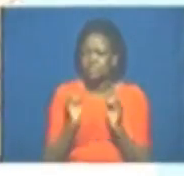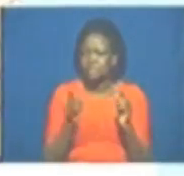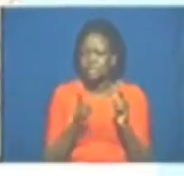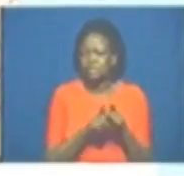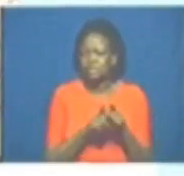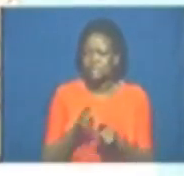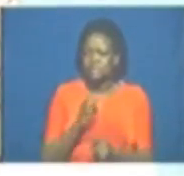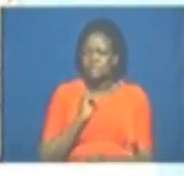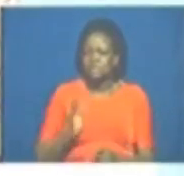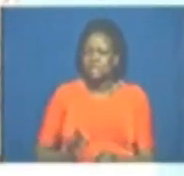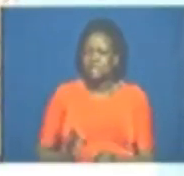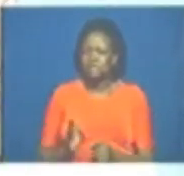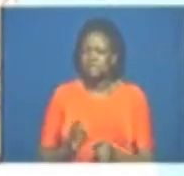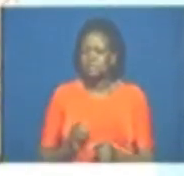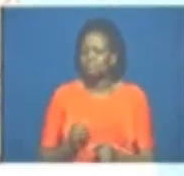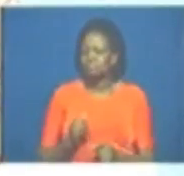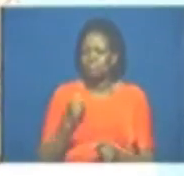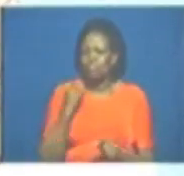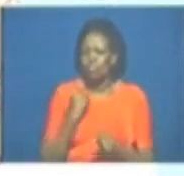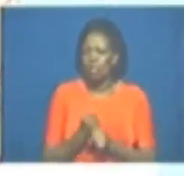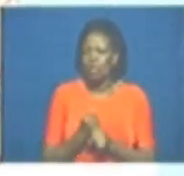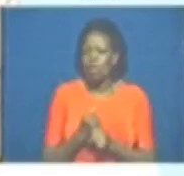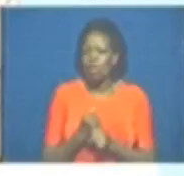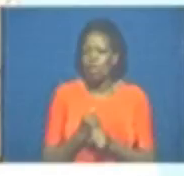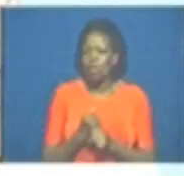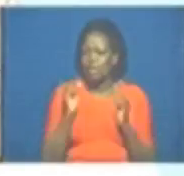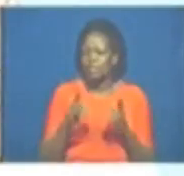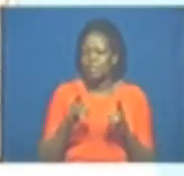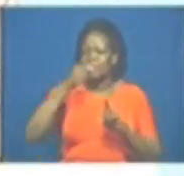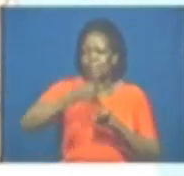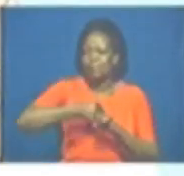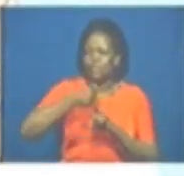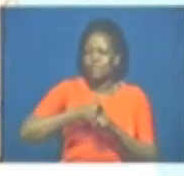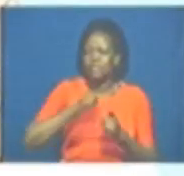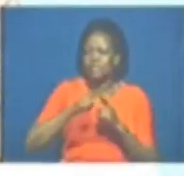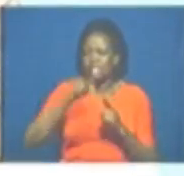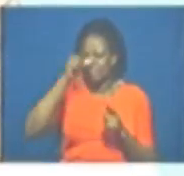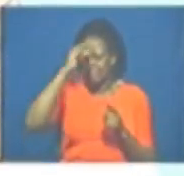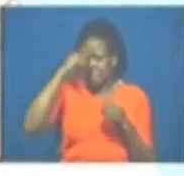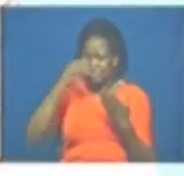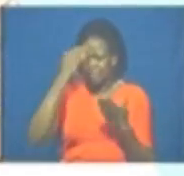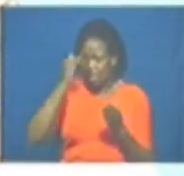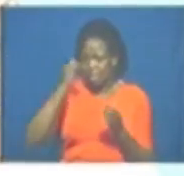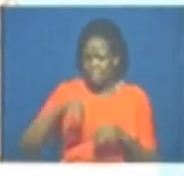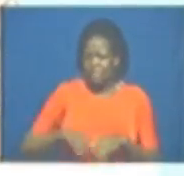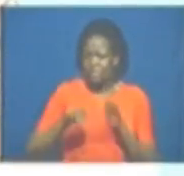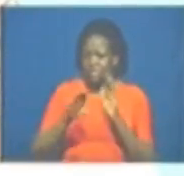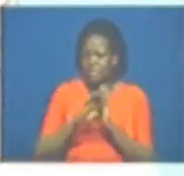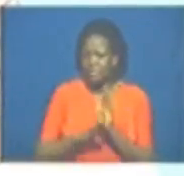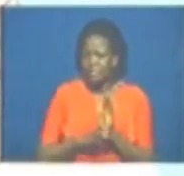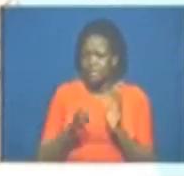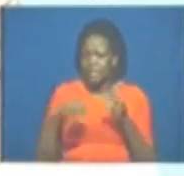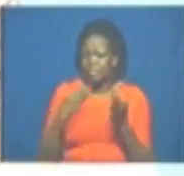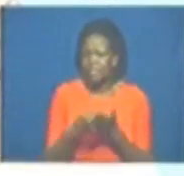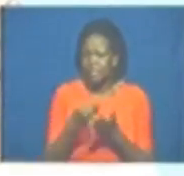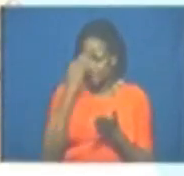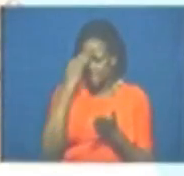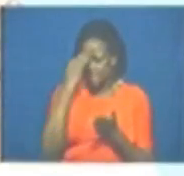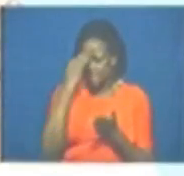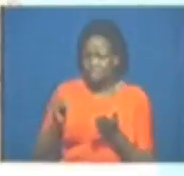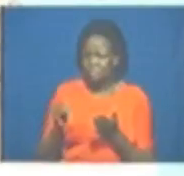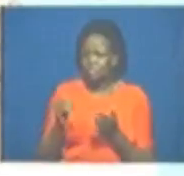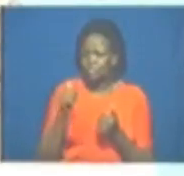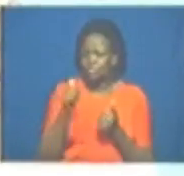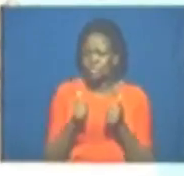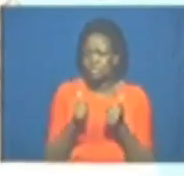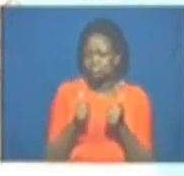on the job. We expect them to push so that the government, because it's constitutional, they release that money so that the counties which were disadvantaged are able to